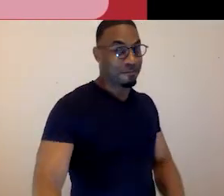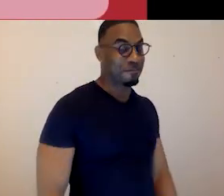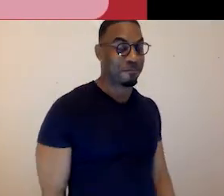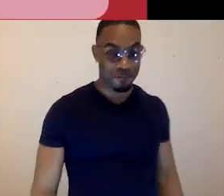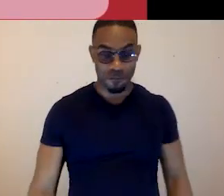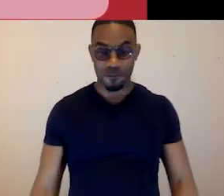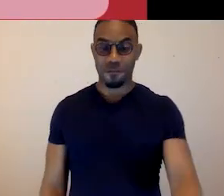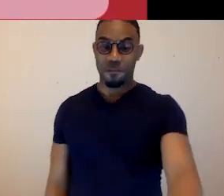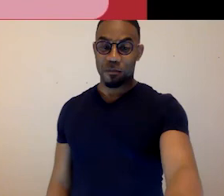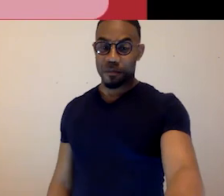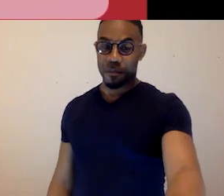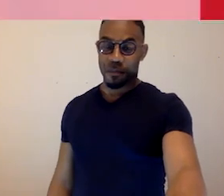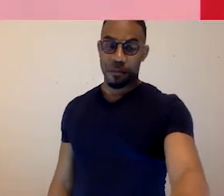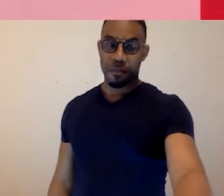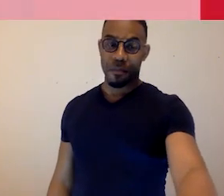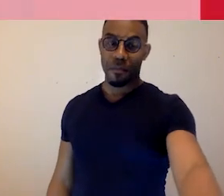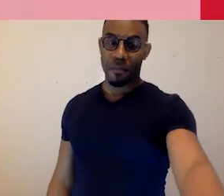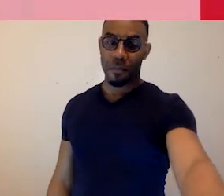talk here.